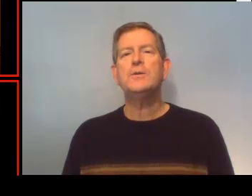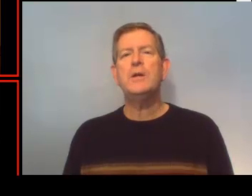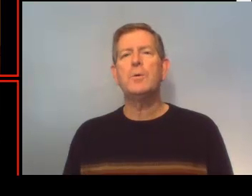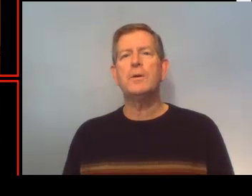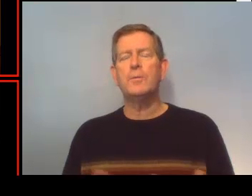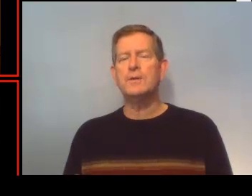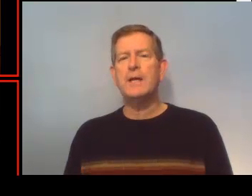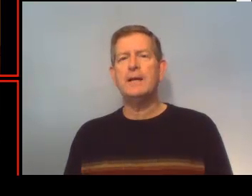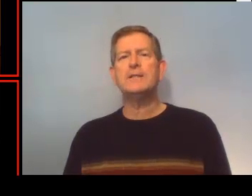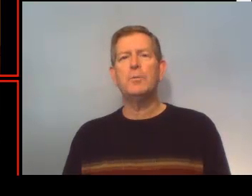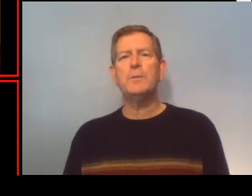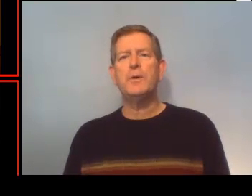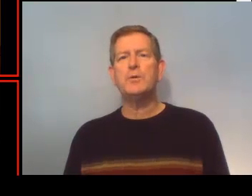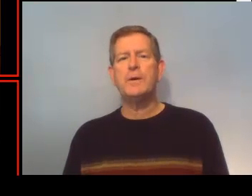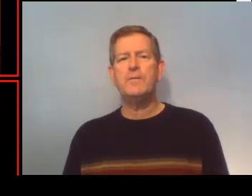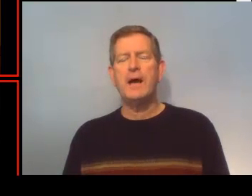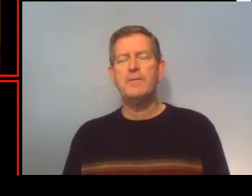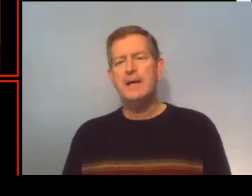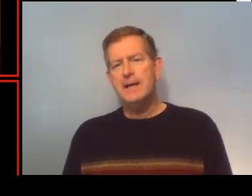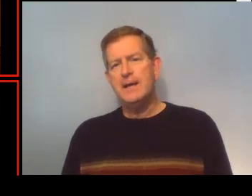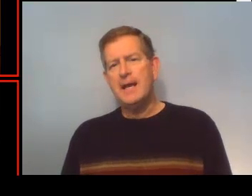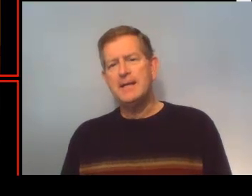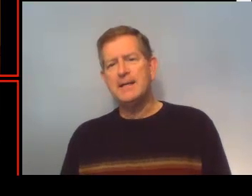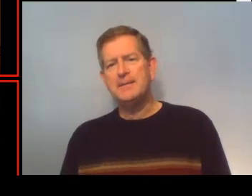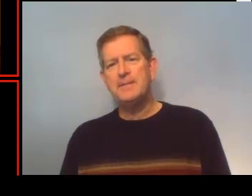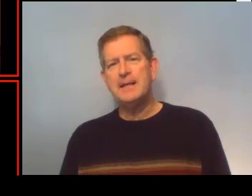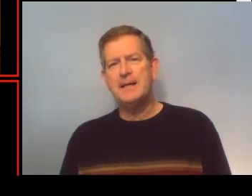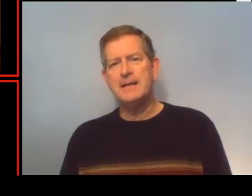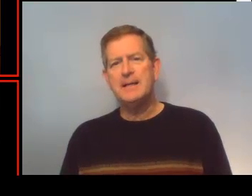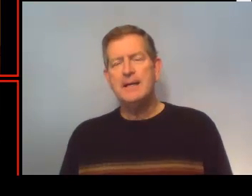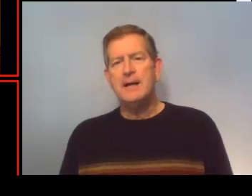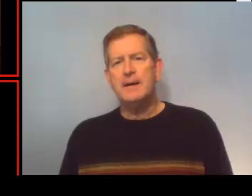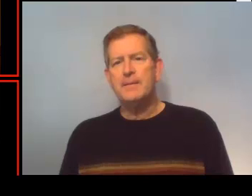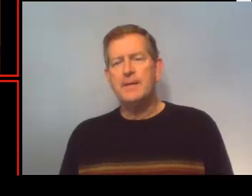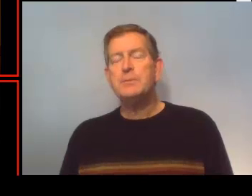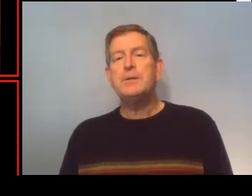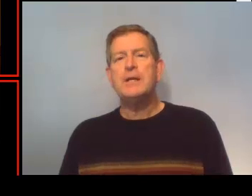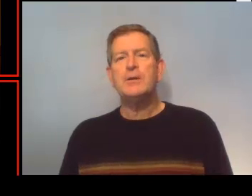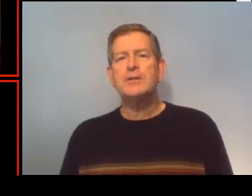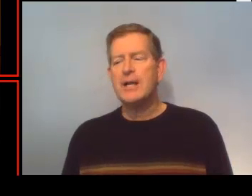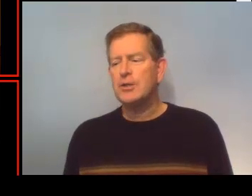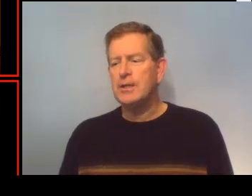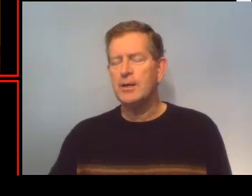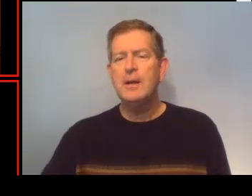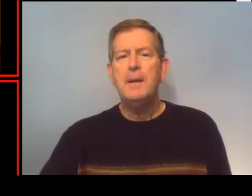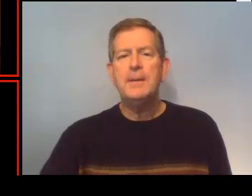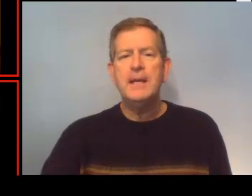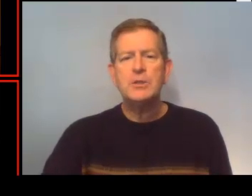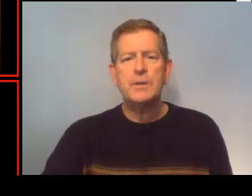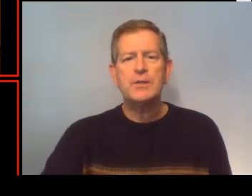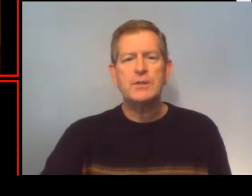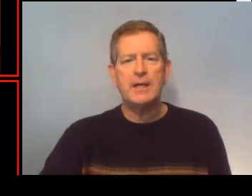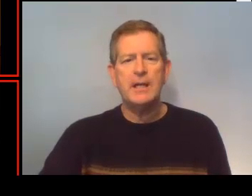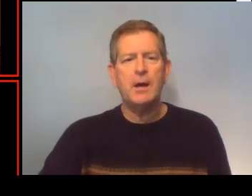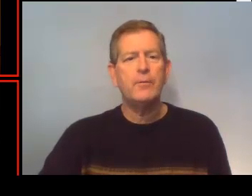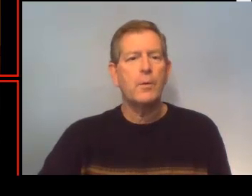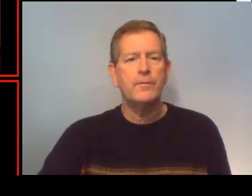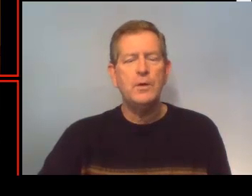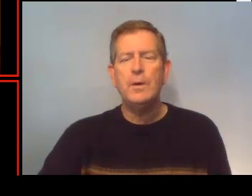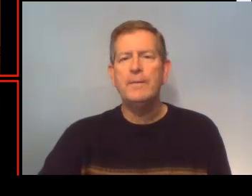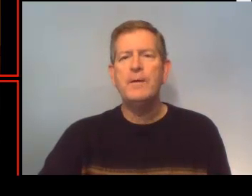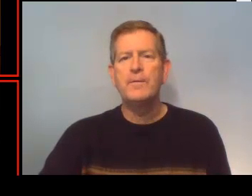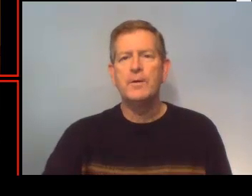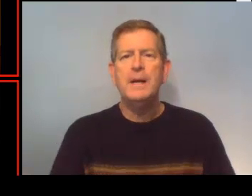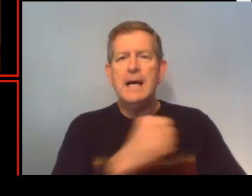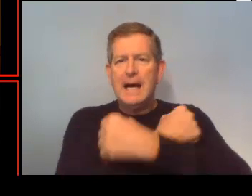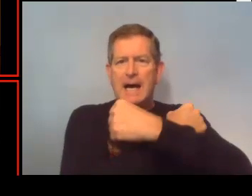Well, here you see we're inside lesson 1.25. And this particular section here begins with a study of a